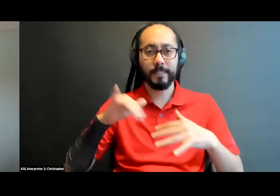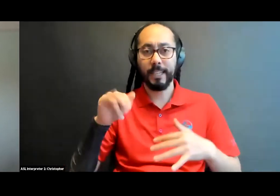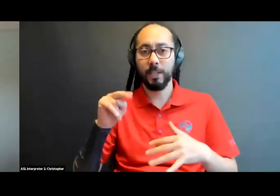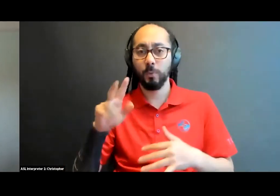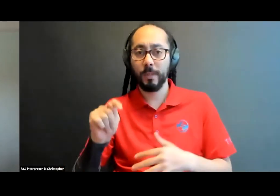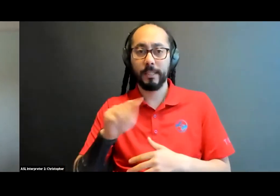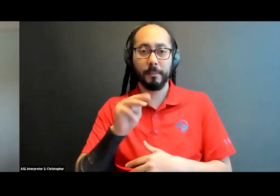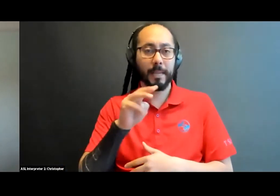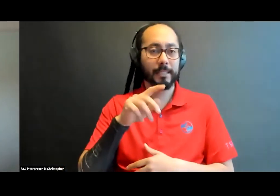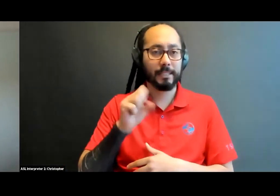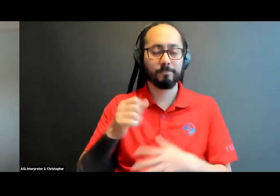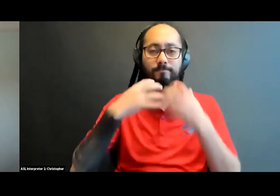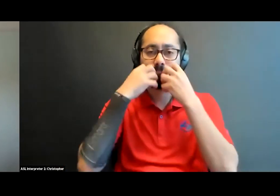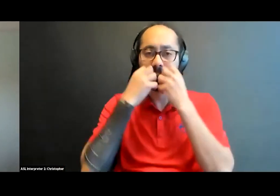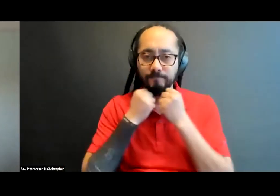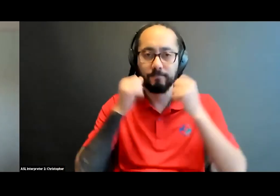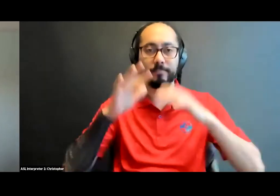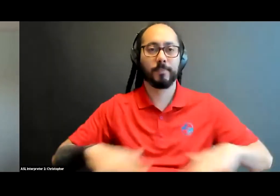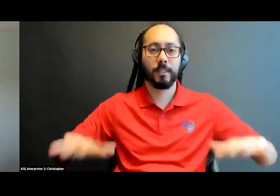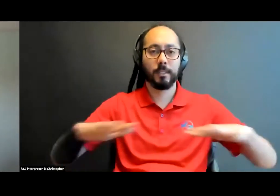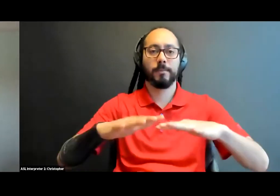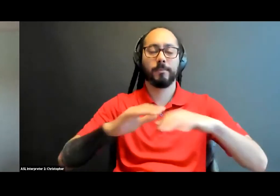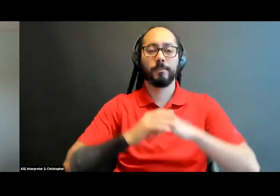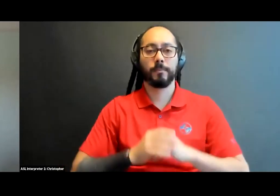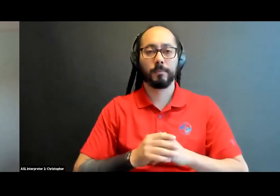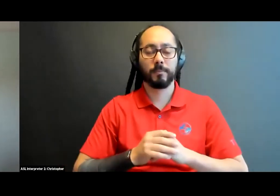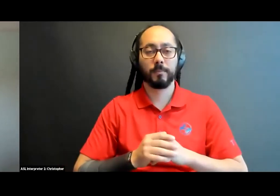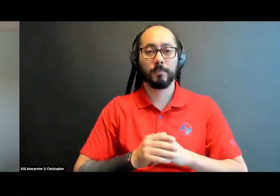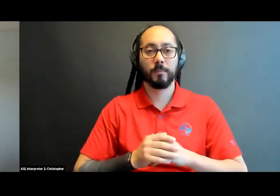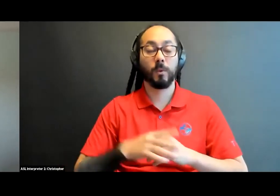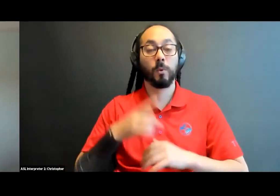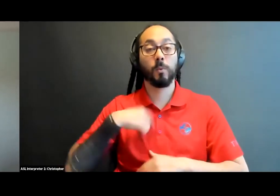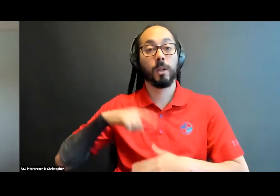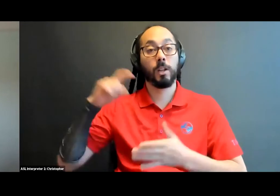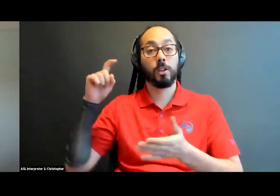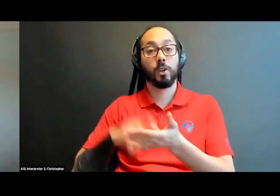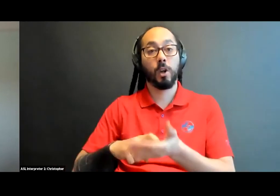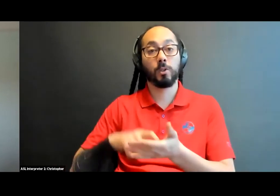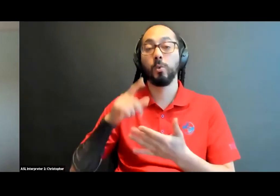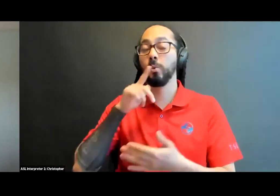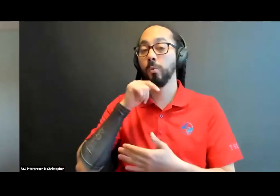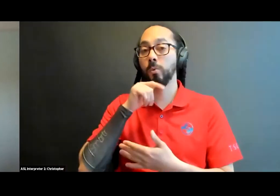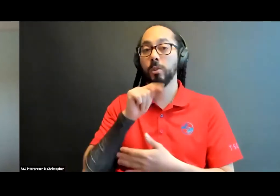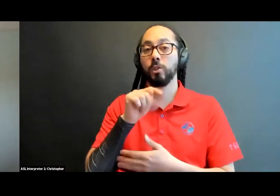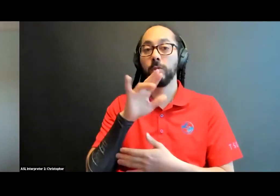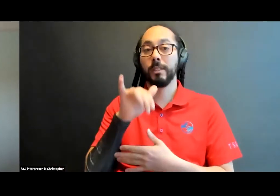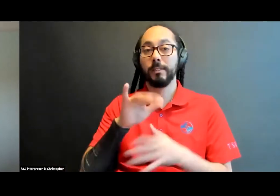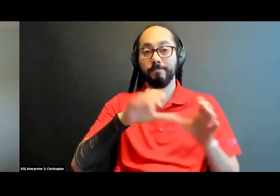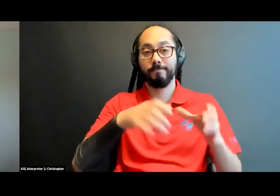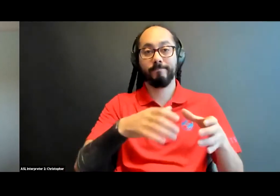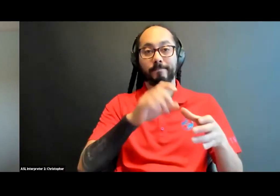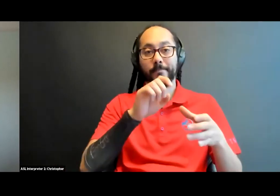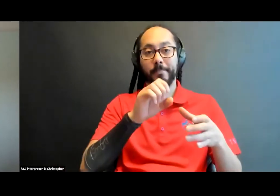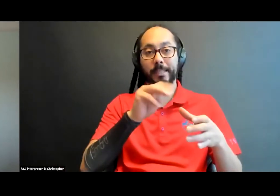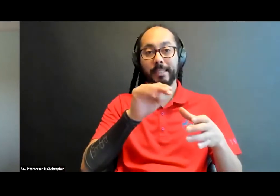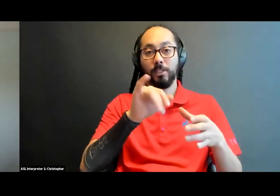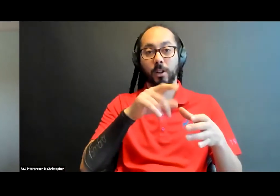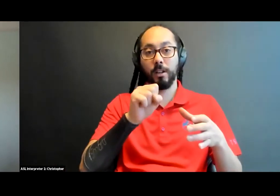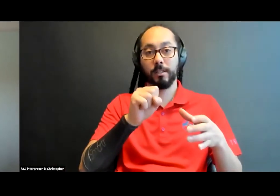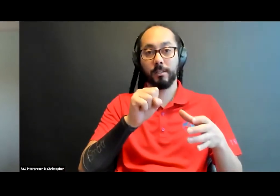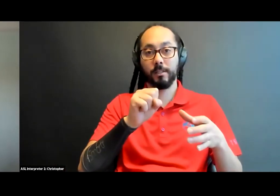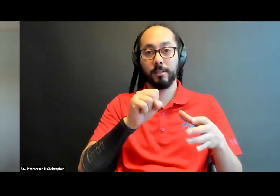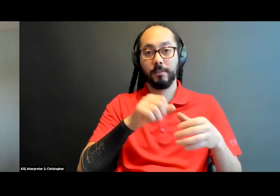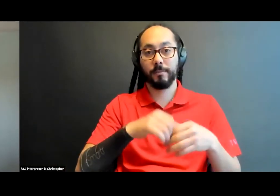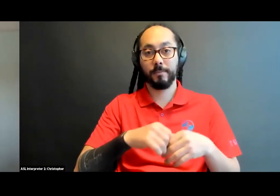communities. We acknowledge the current treaty holders, the Mississaugas of the Credit First Nation.